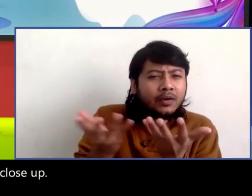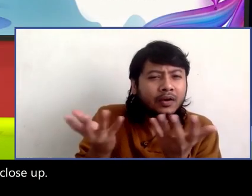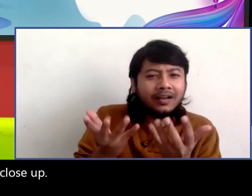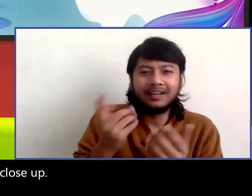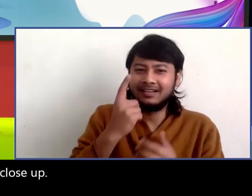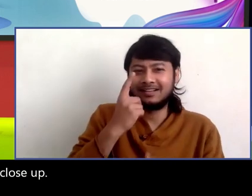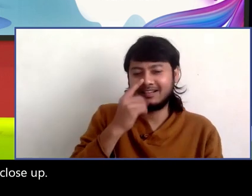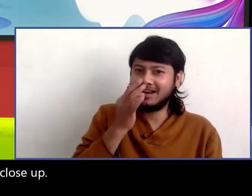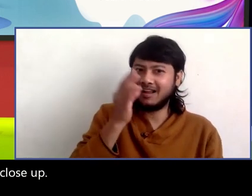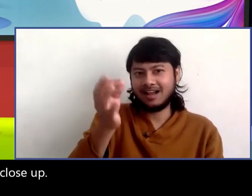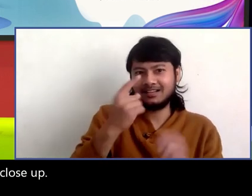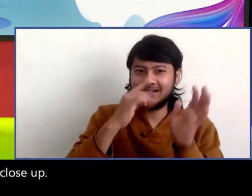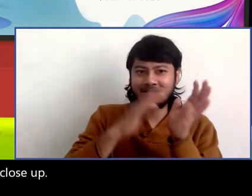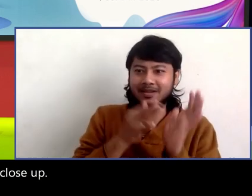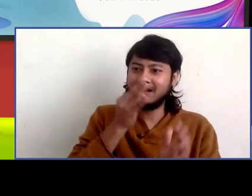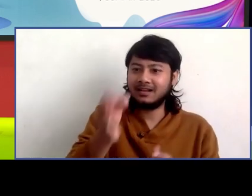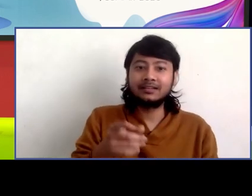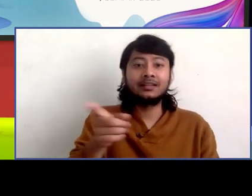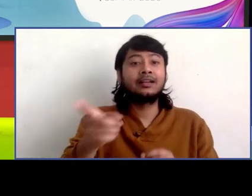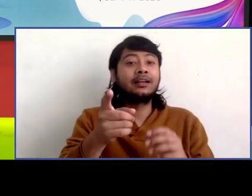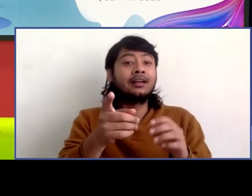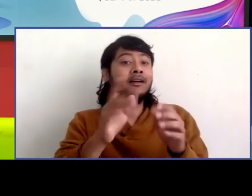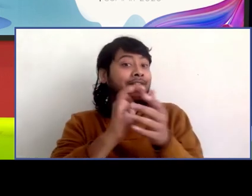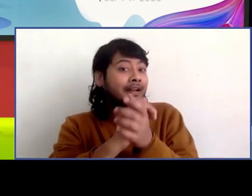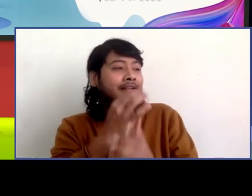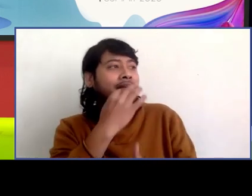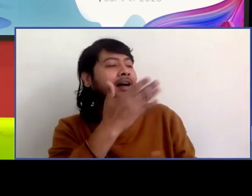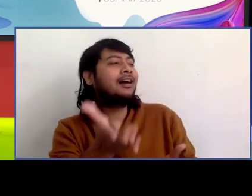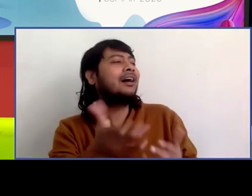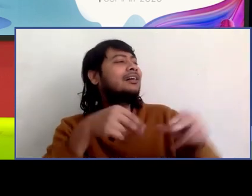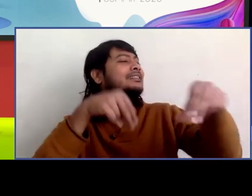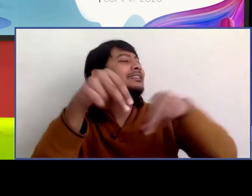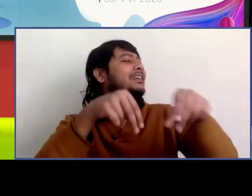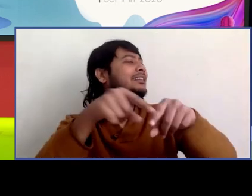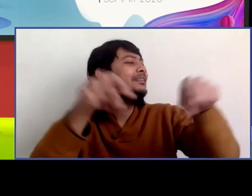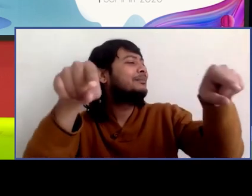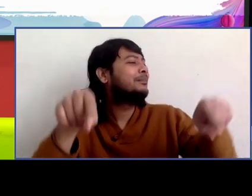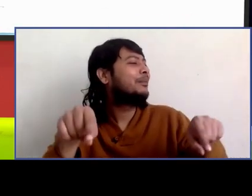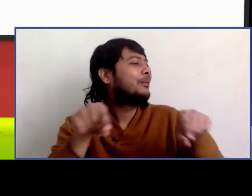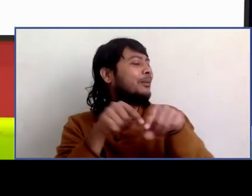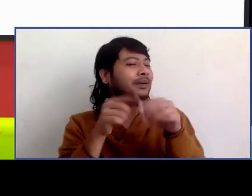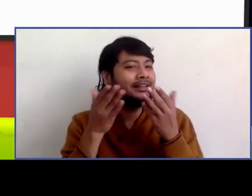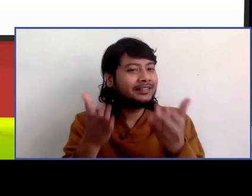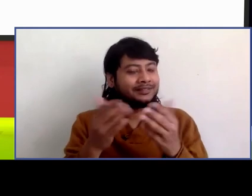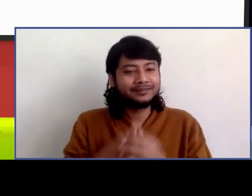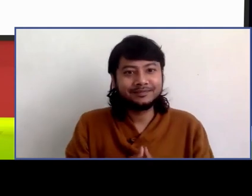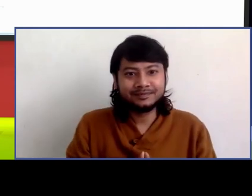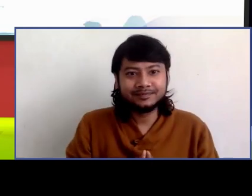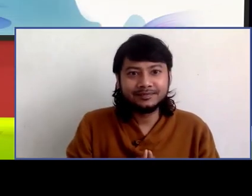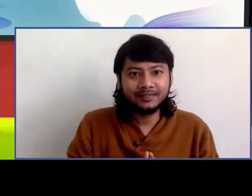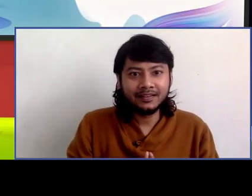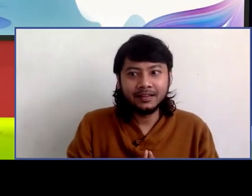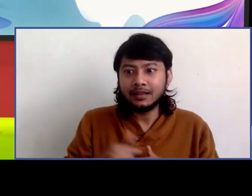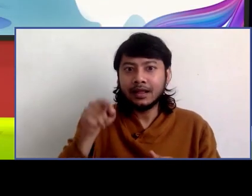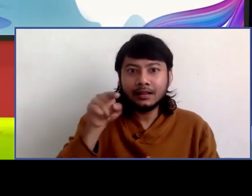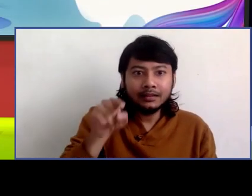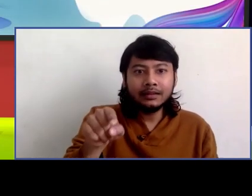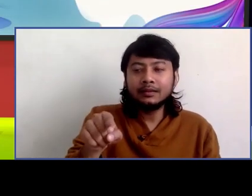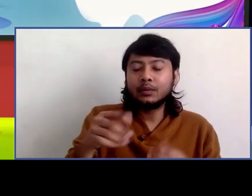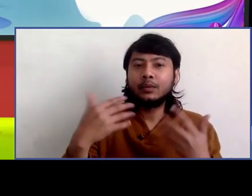board." And this incident had drawn her to chess. And her